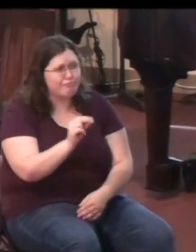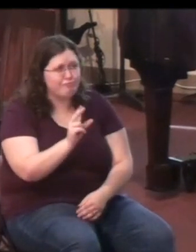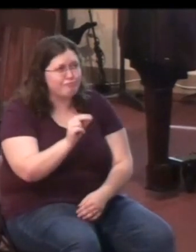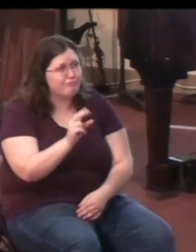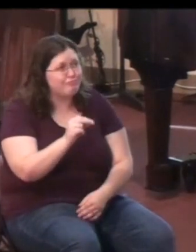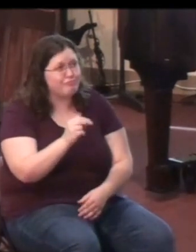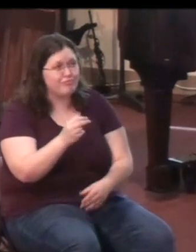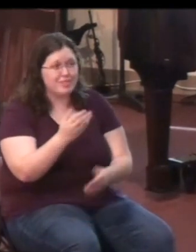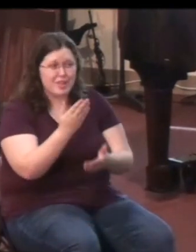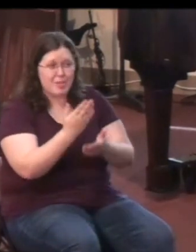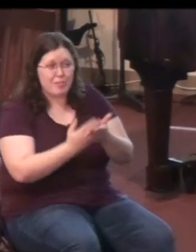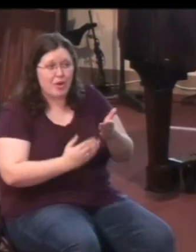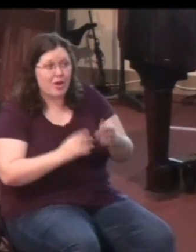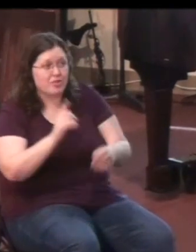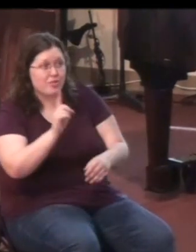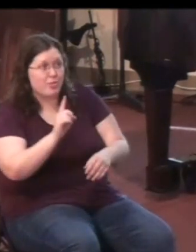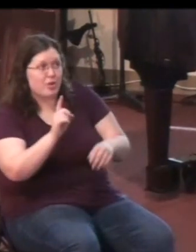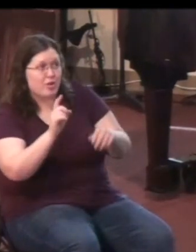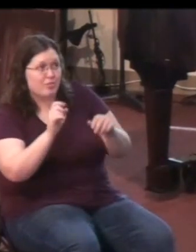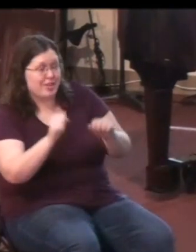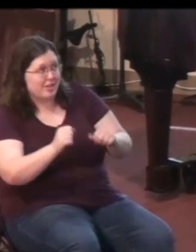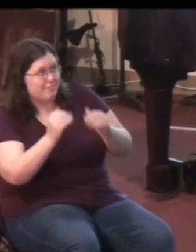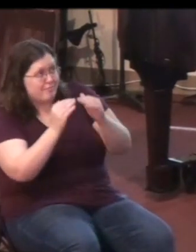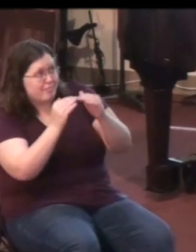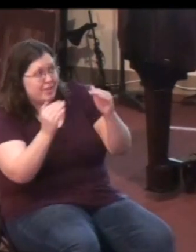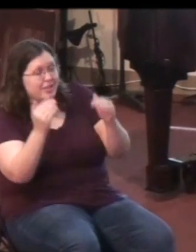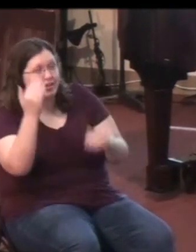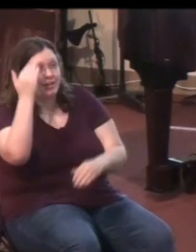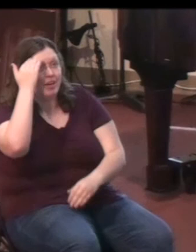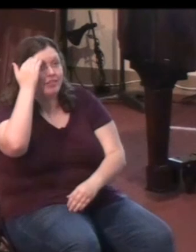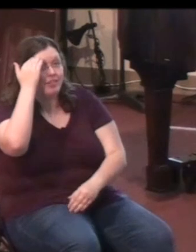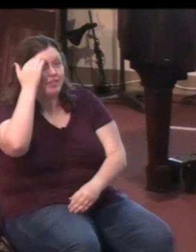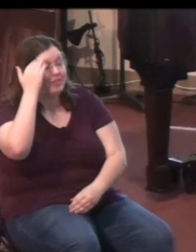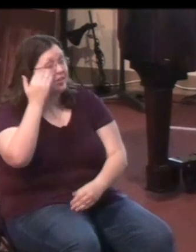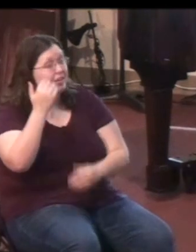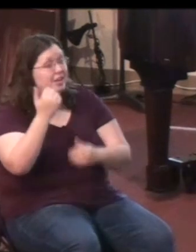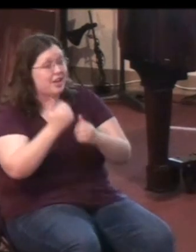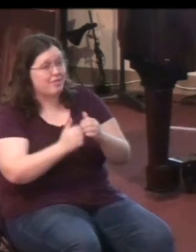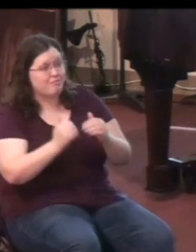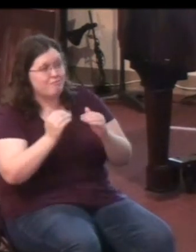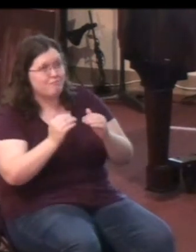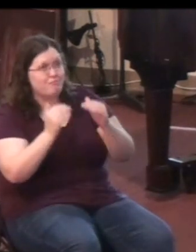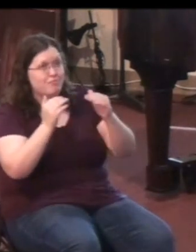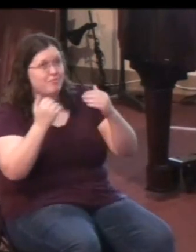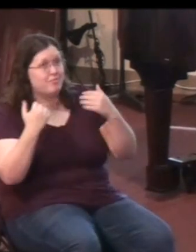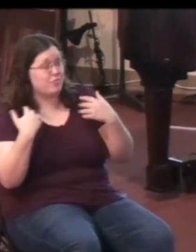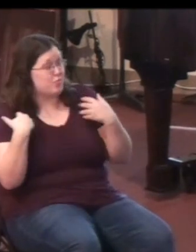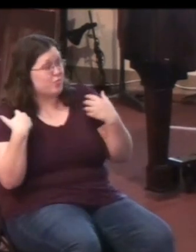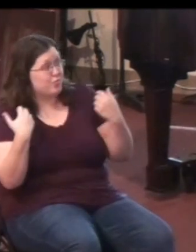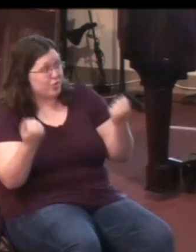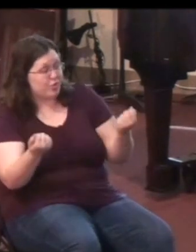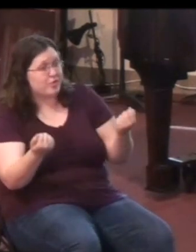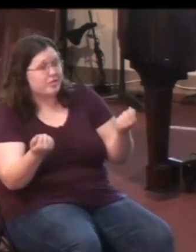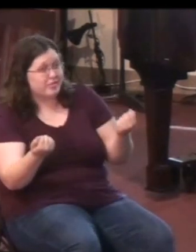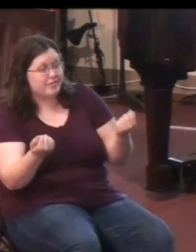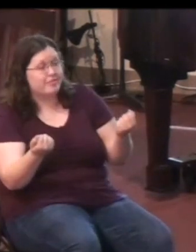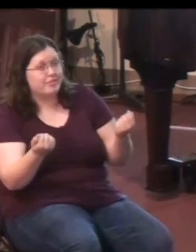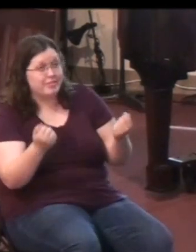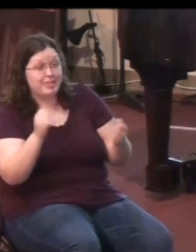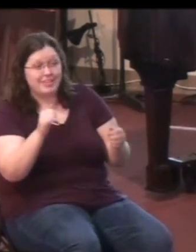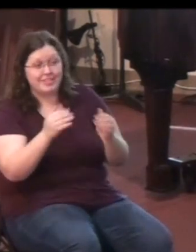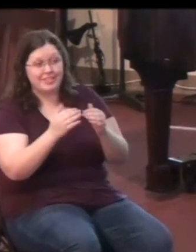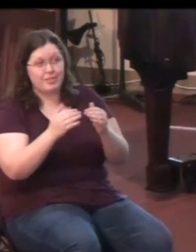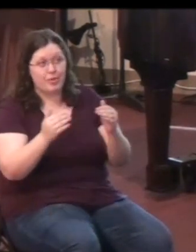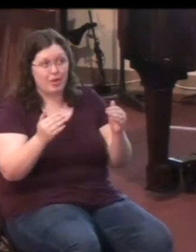where we can be in consciousness. Every step we move up into courage is the level of